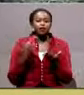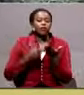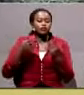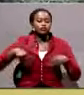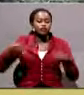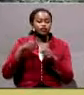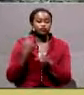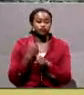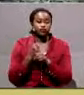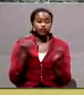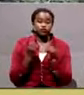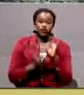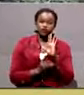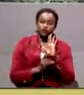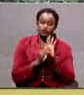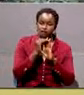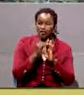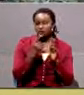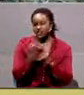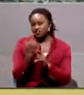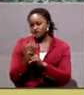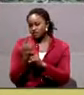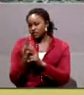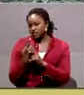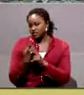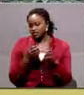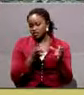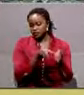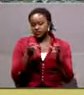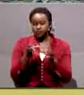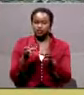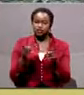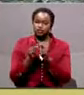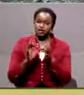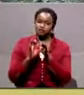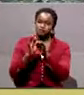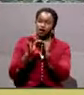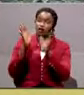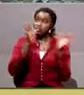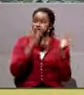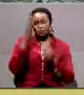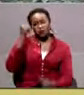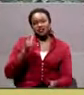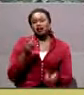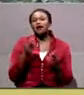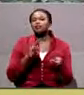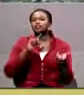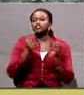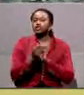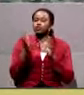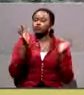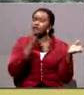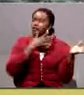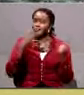we are trying to develop varieties that are climate resilient. You know, the climate is changing and we